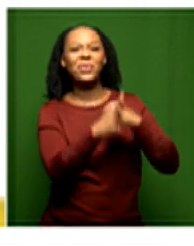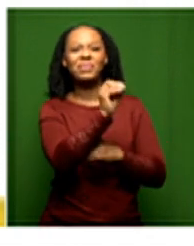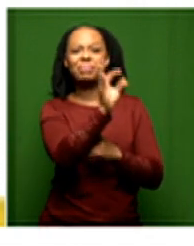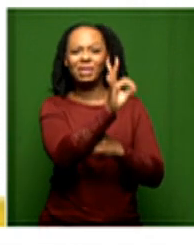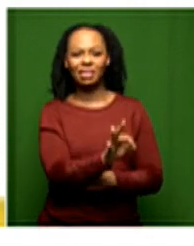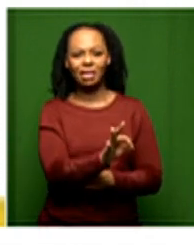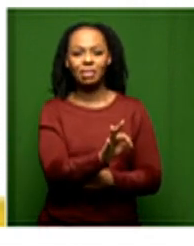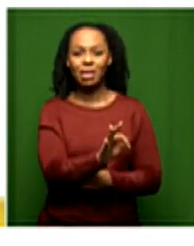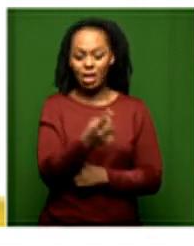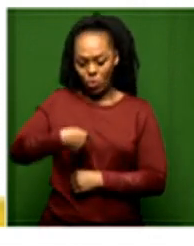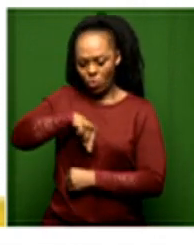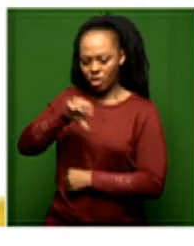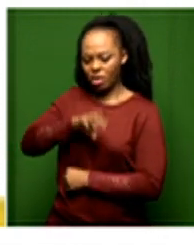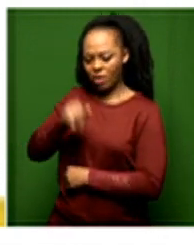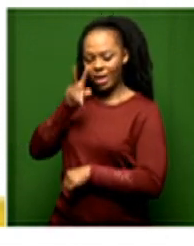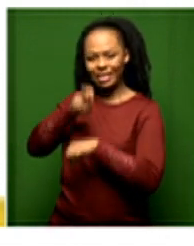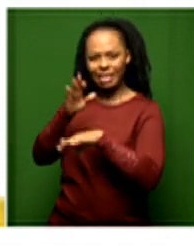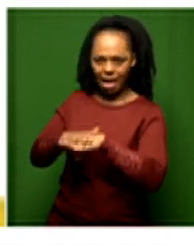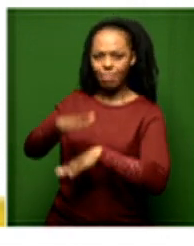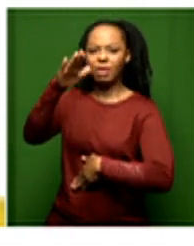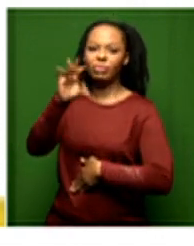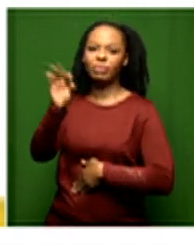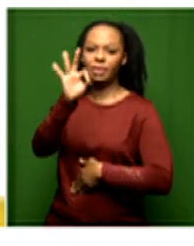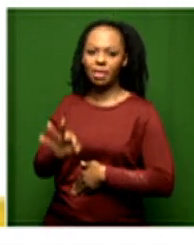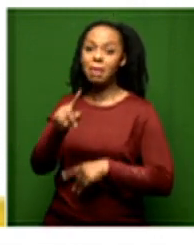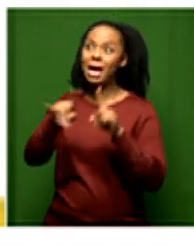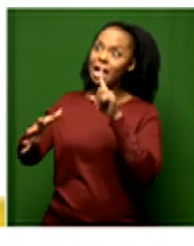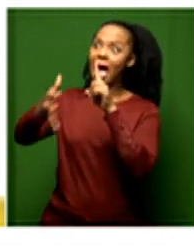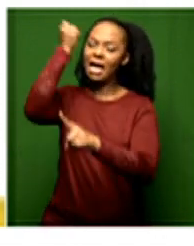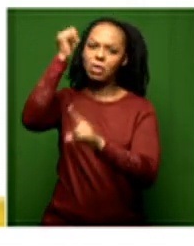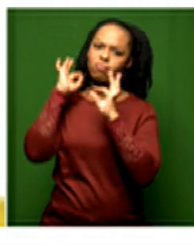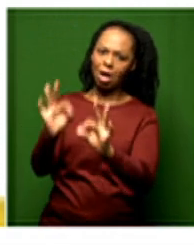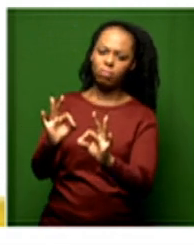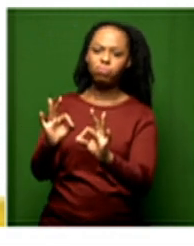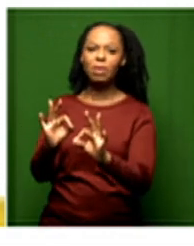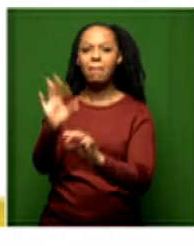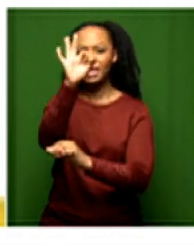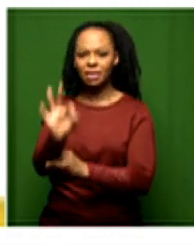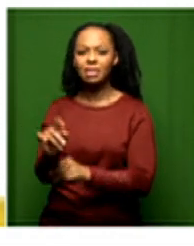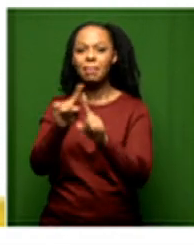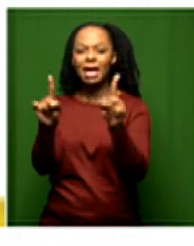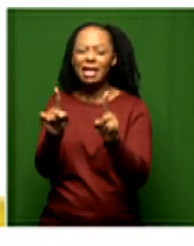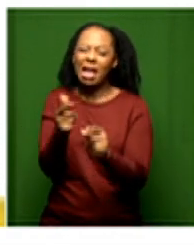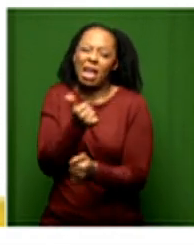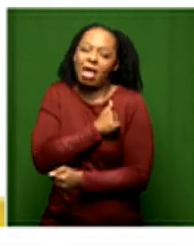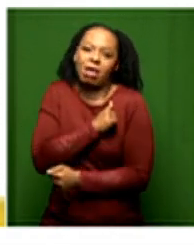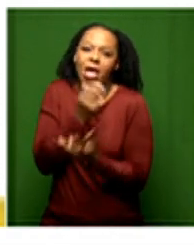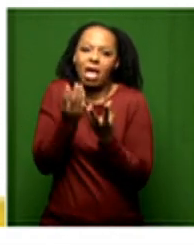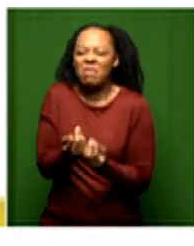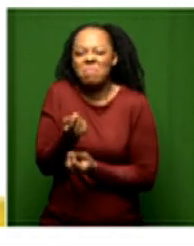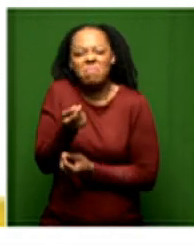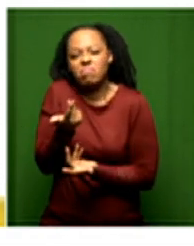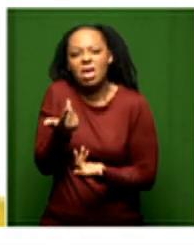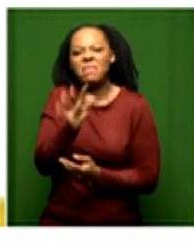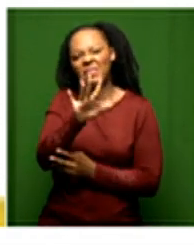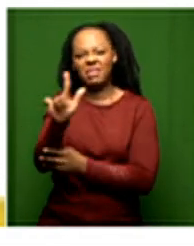even though we have not achieved the desired outcomes, but at least we have a 57%,